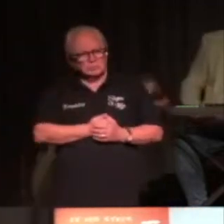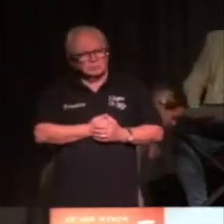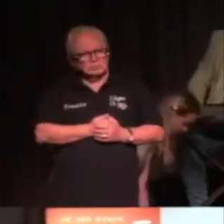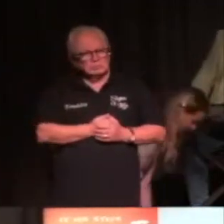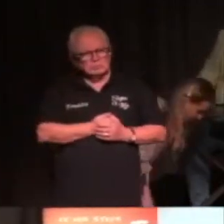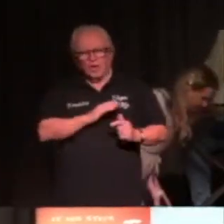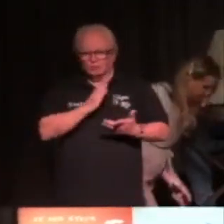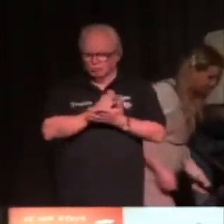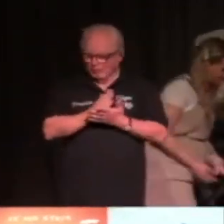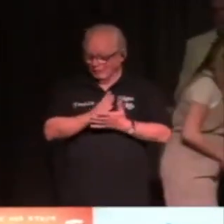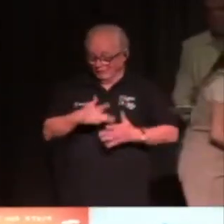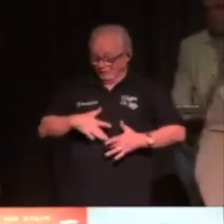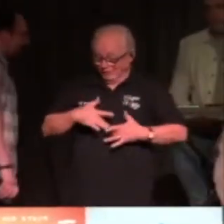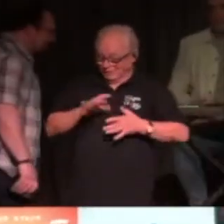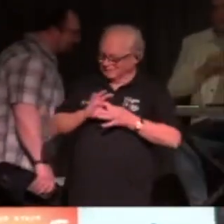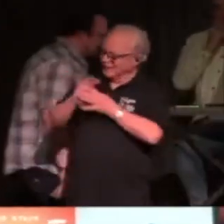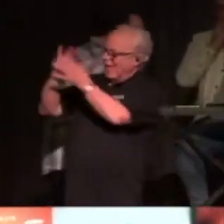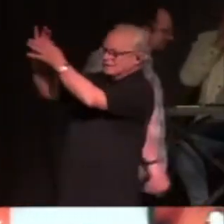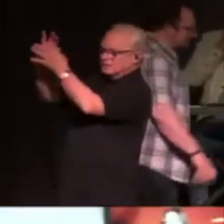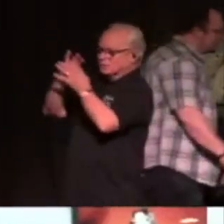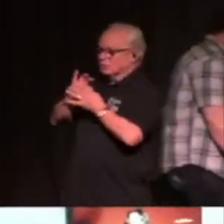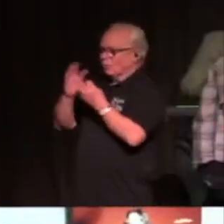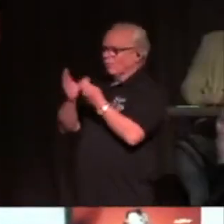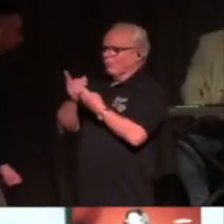You're not really connected with God.